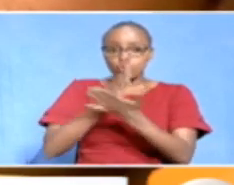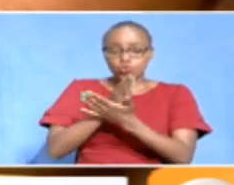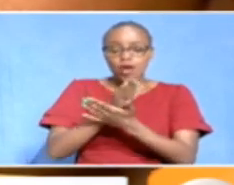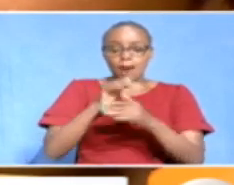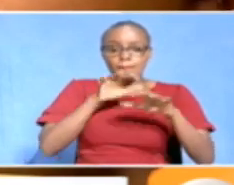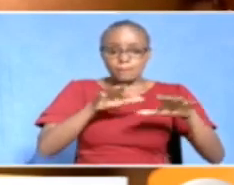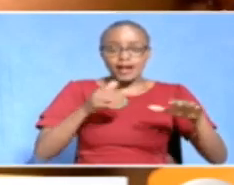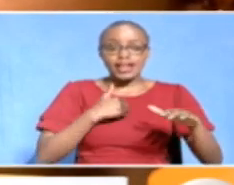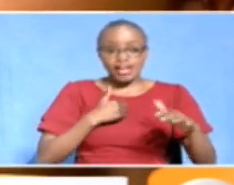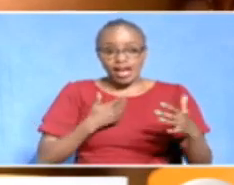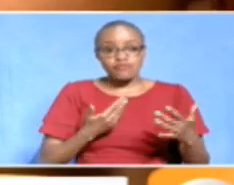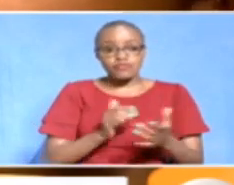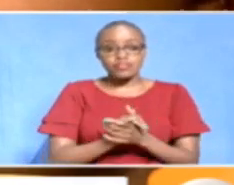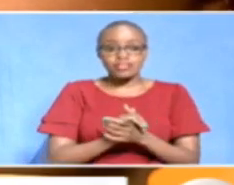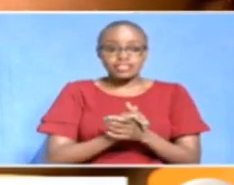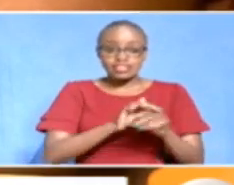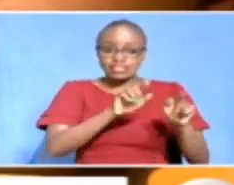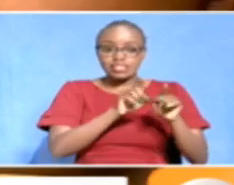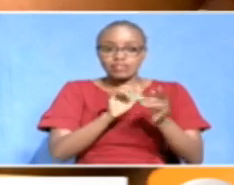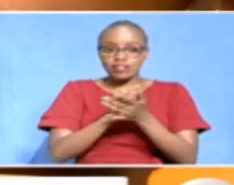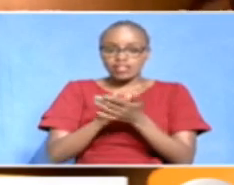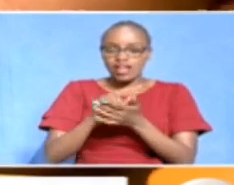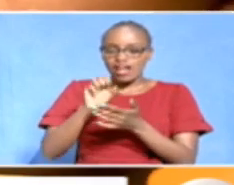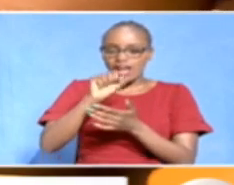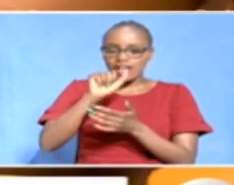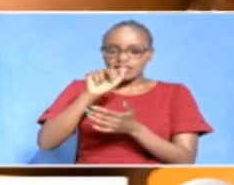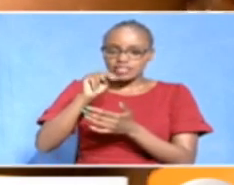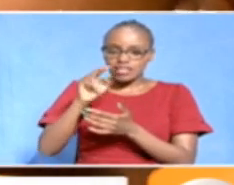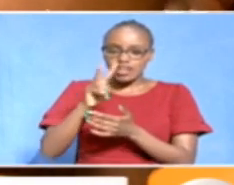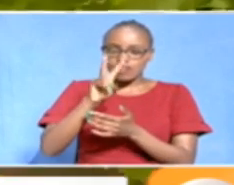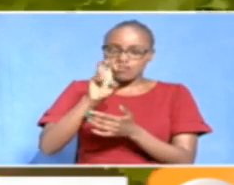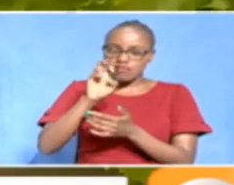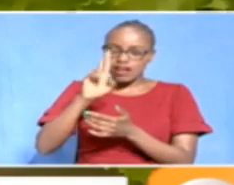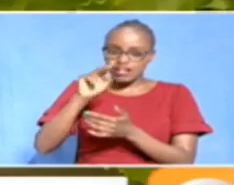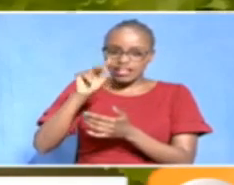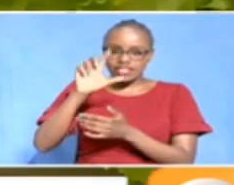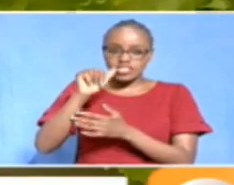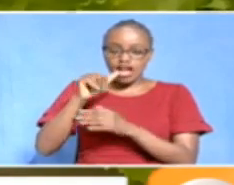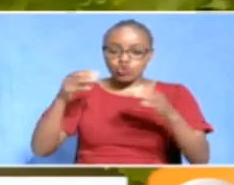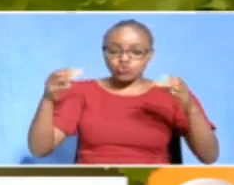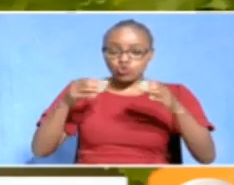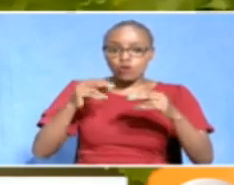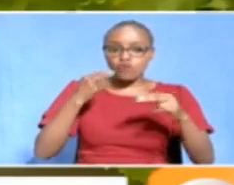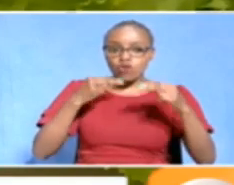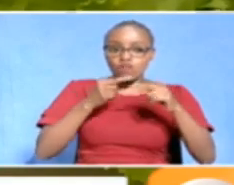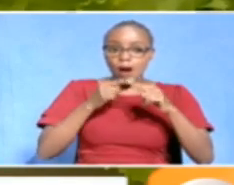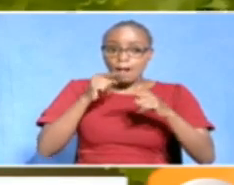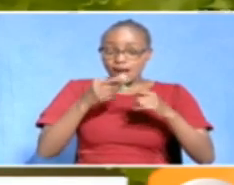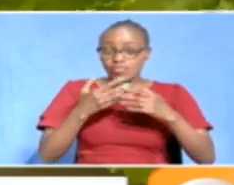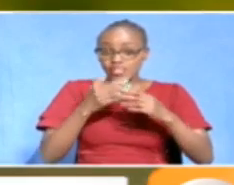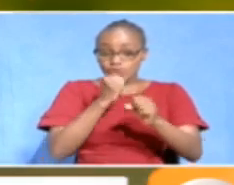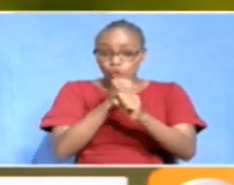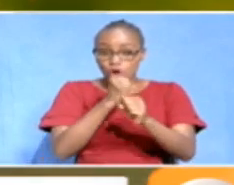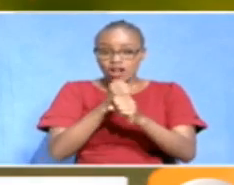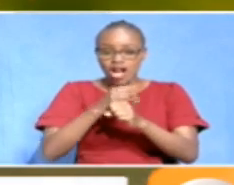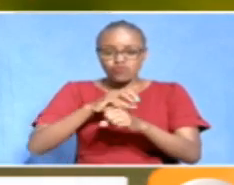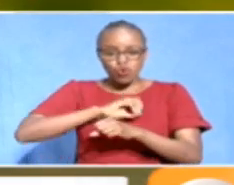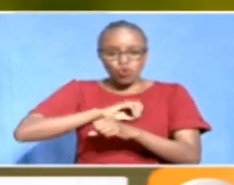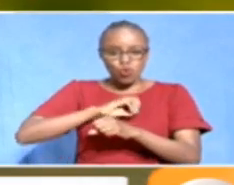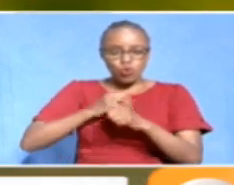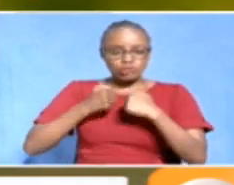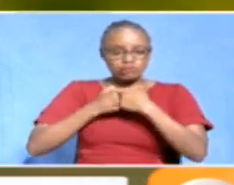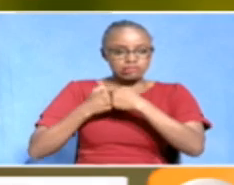market and the San Valencia group of hotels. But the hydroponics venture has its own share